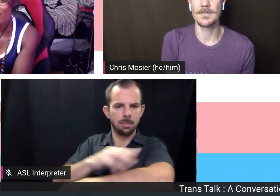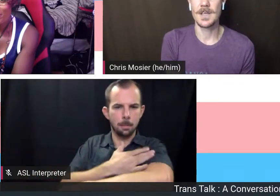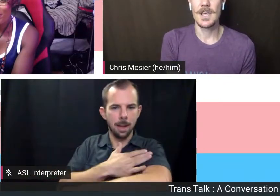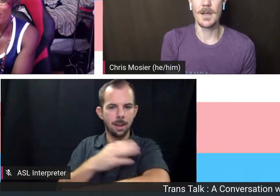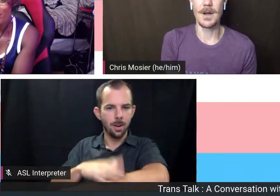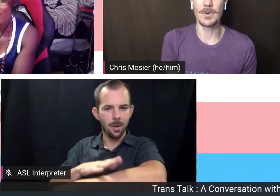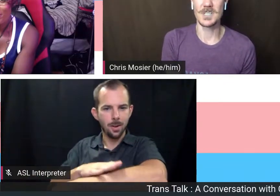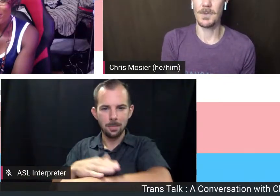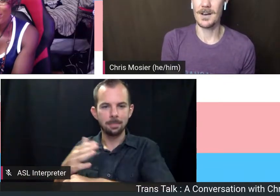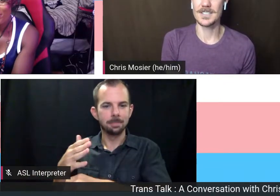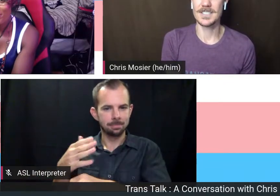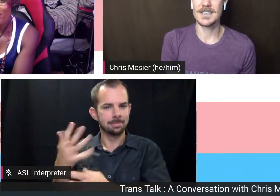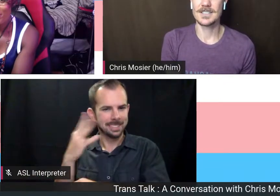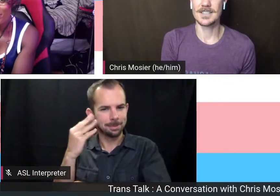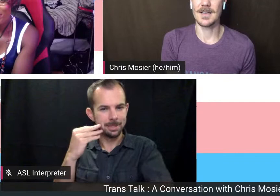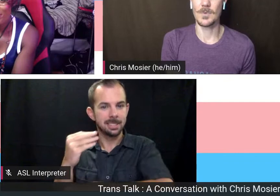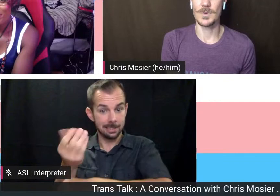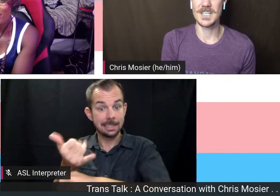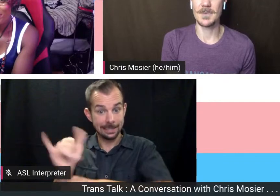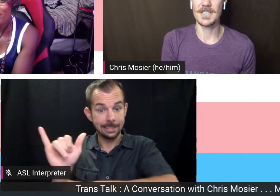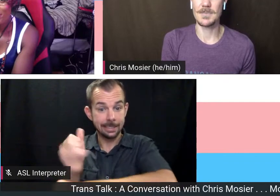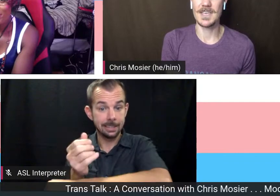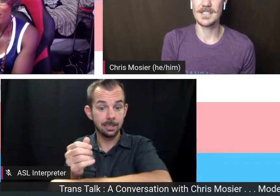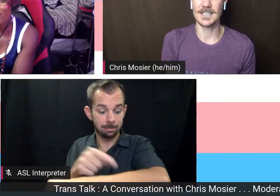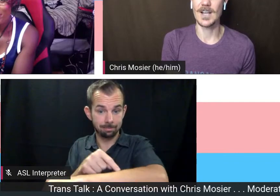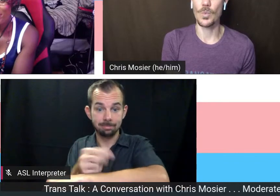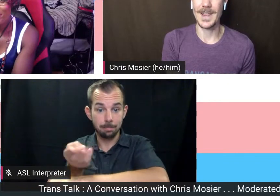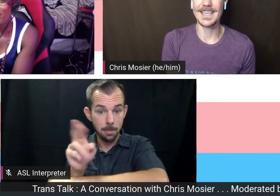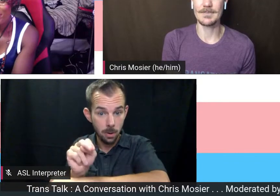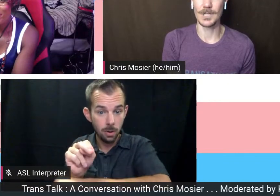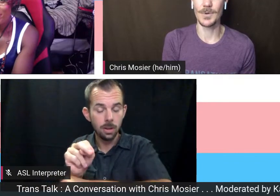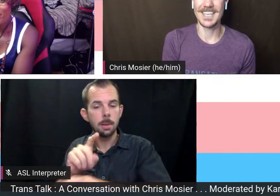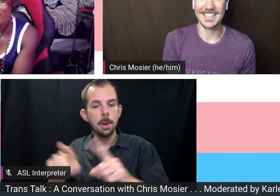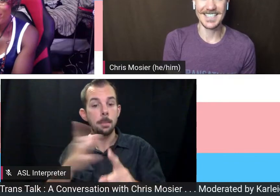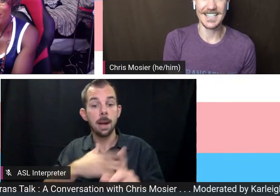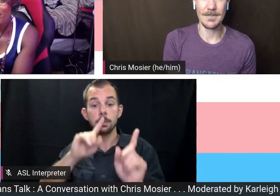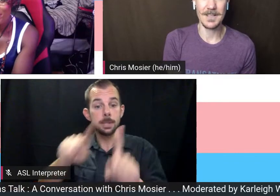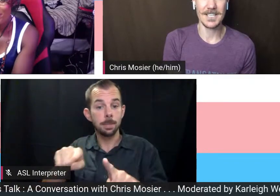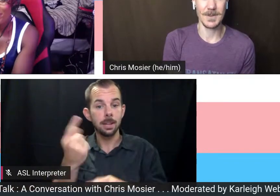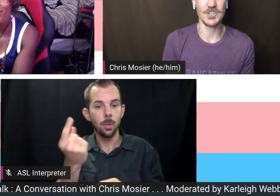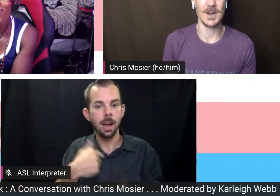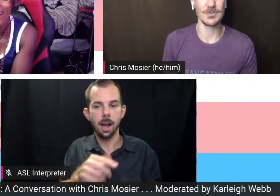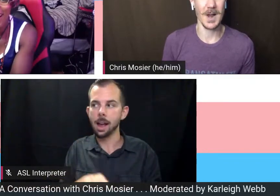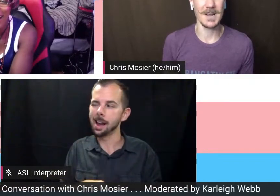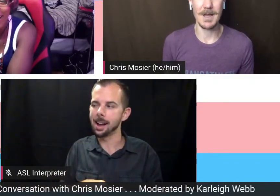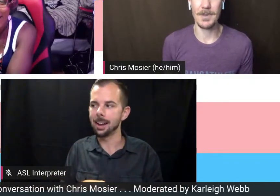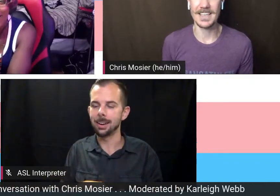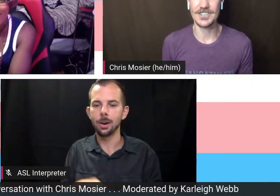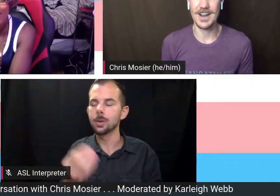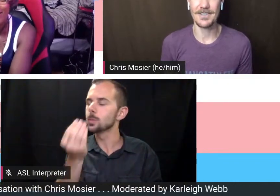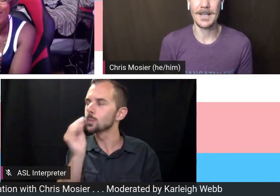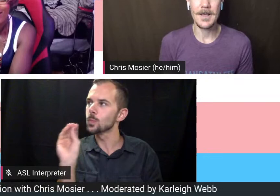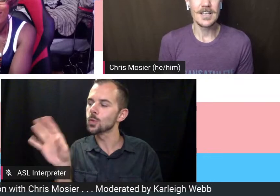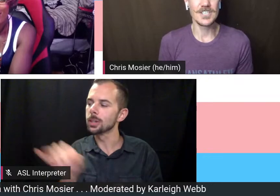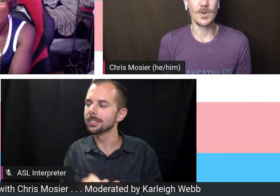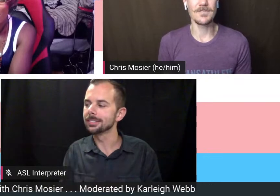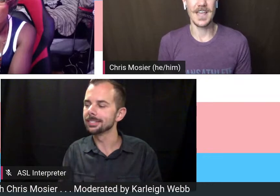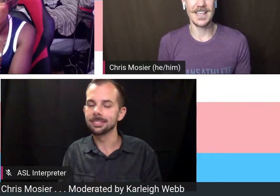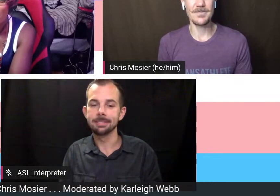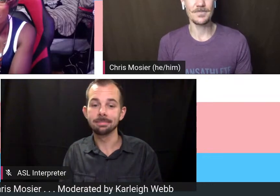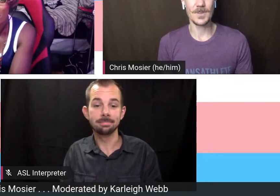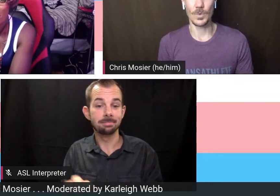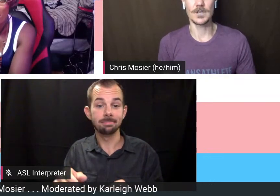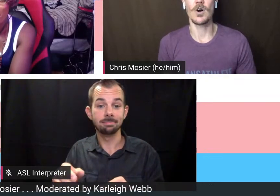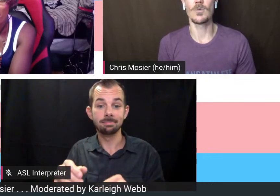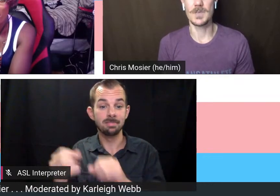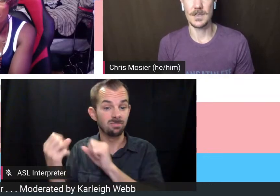sorts of stuff. And my response to them would typically be to like wink and blow a kiss at them, especially when I was riding my bike in traffic. So if